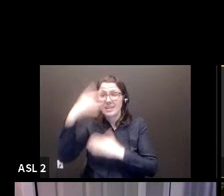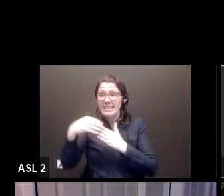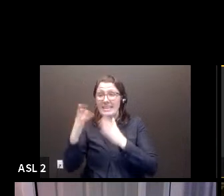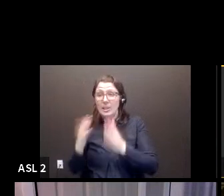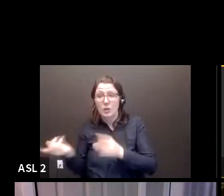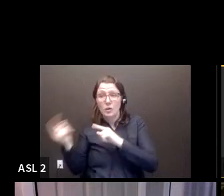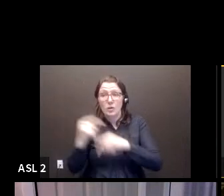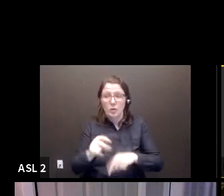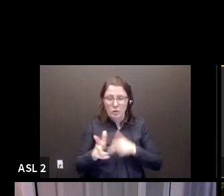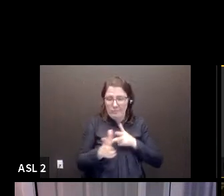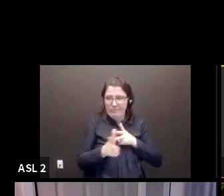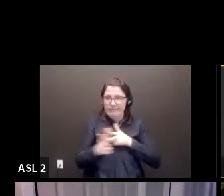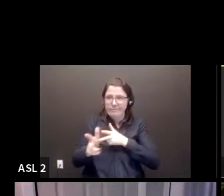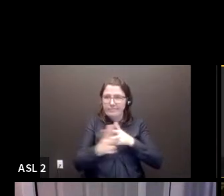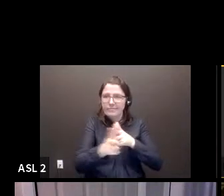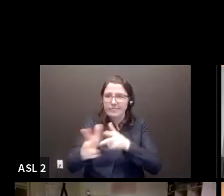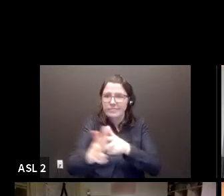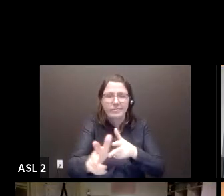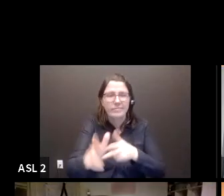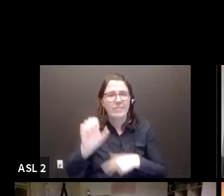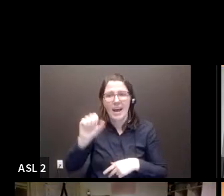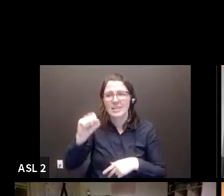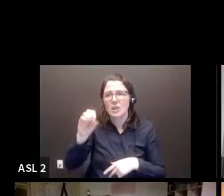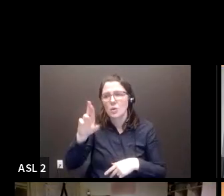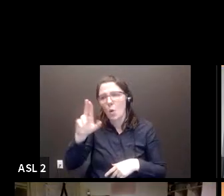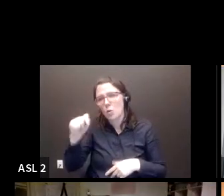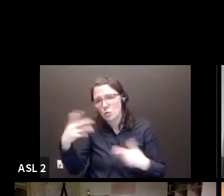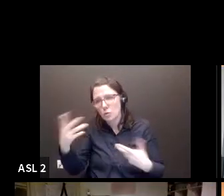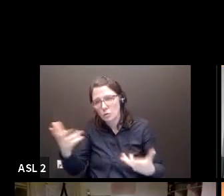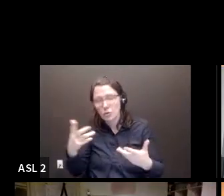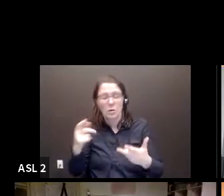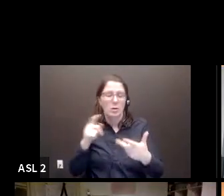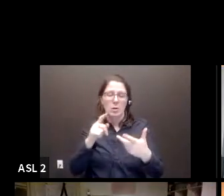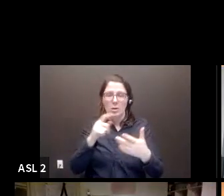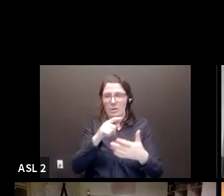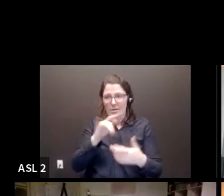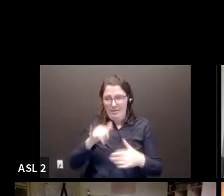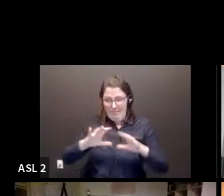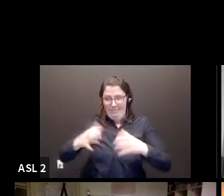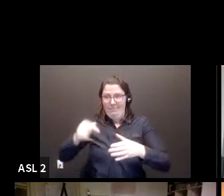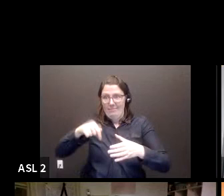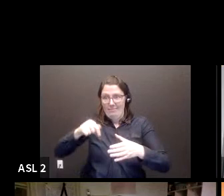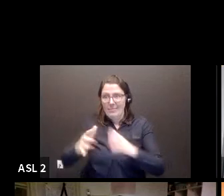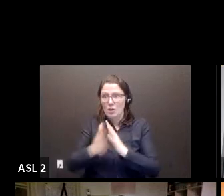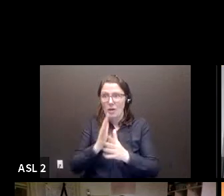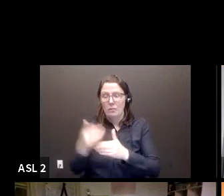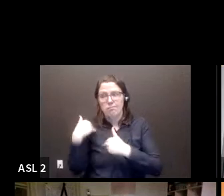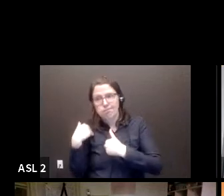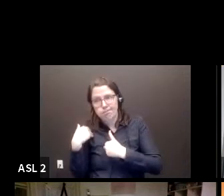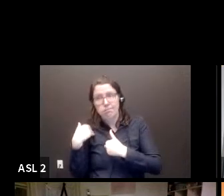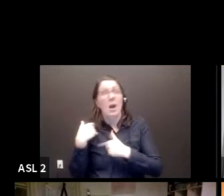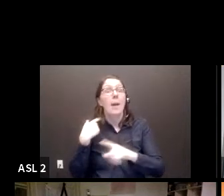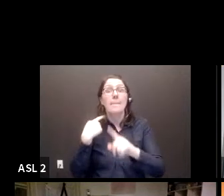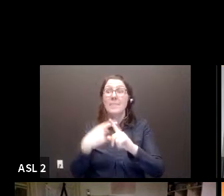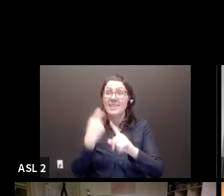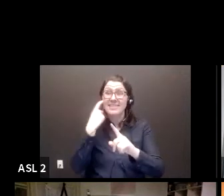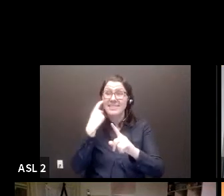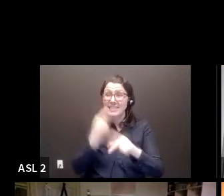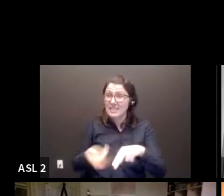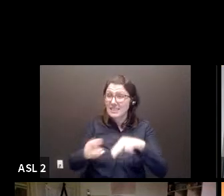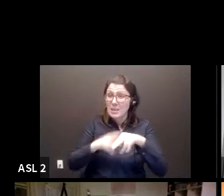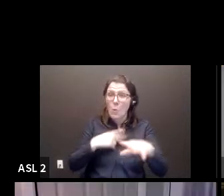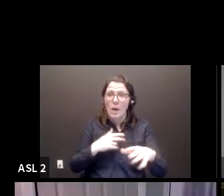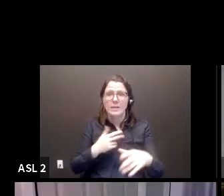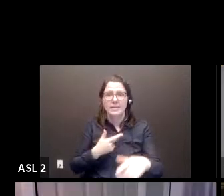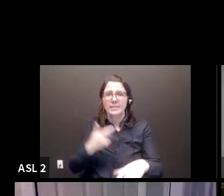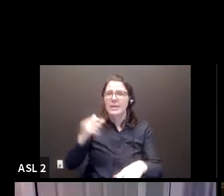all also saw that uh an increase in those uh stunt driving uh well-documented paper which almost have